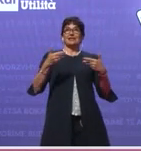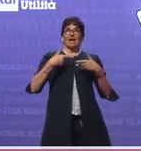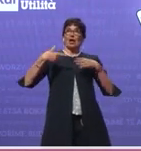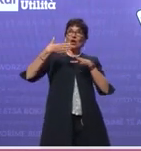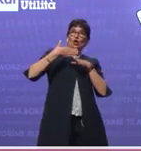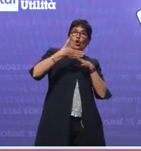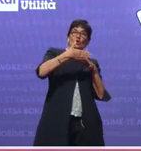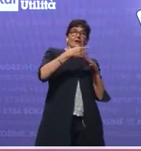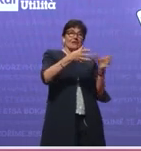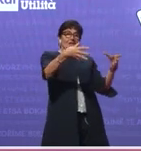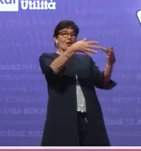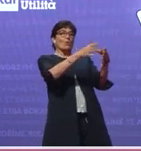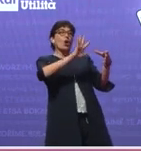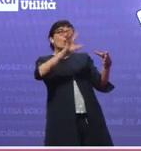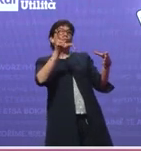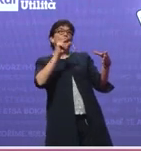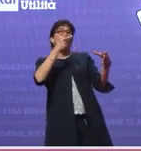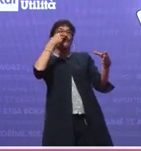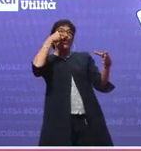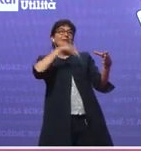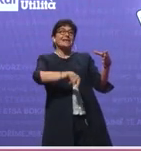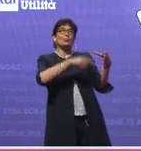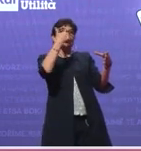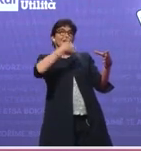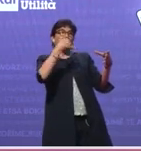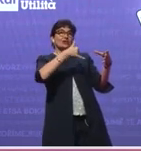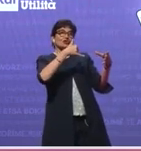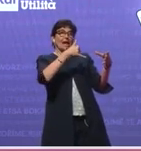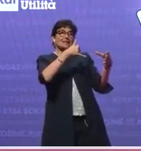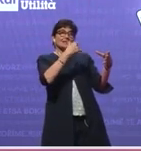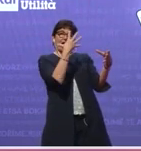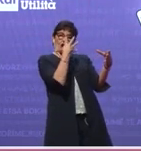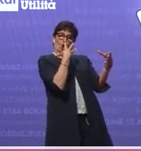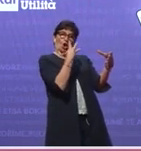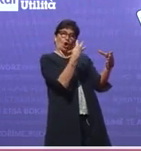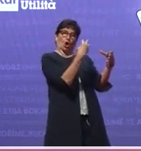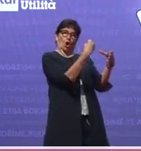intelligence, inspired by humans, but a different kind of intelligence.